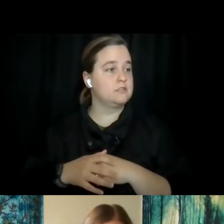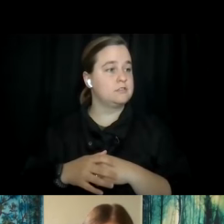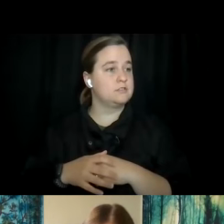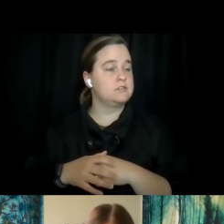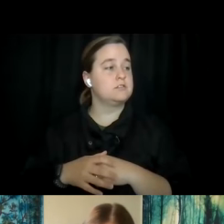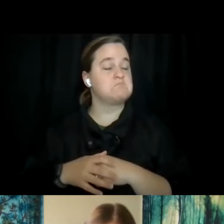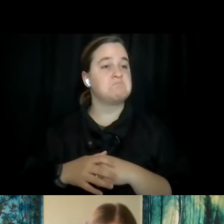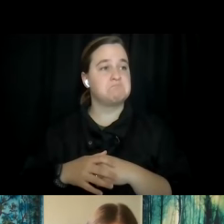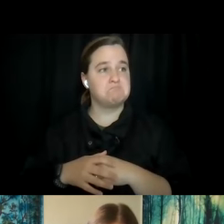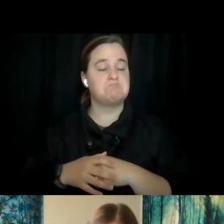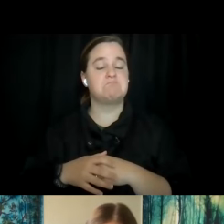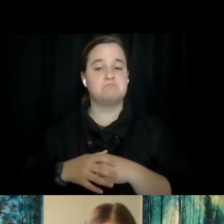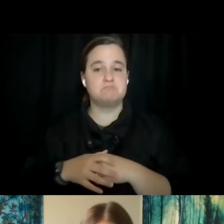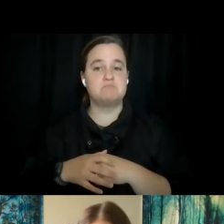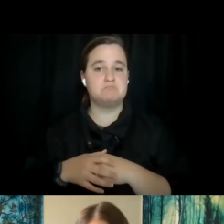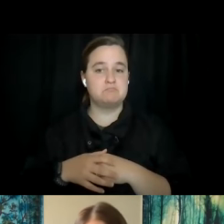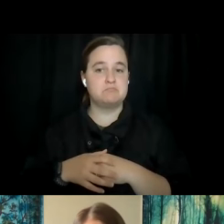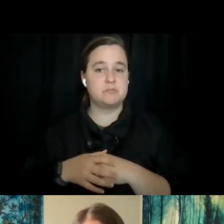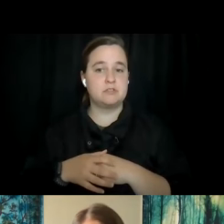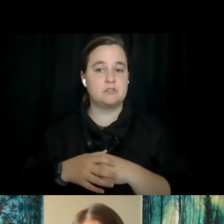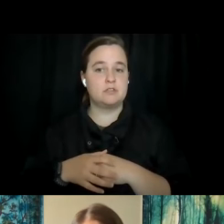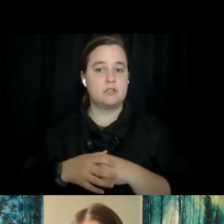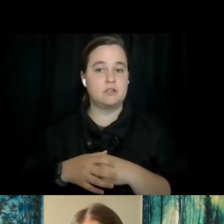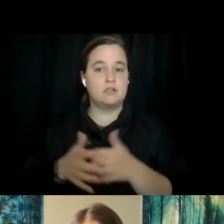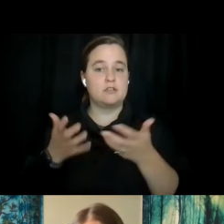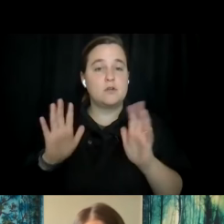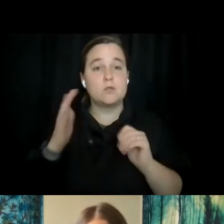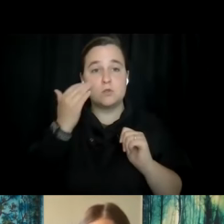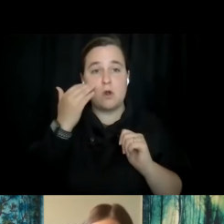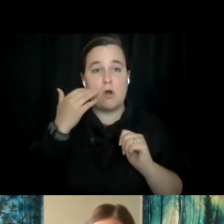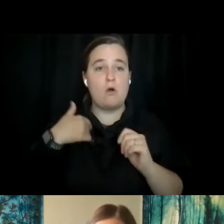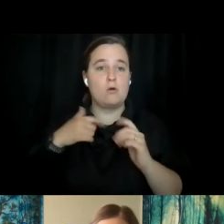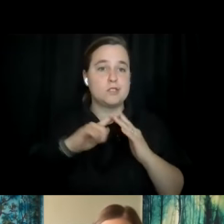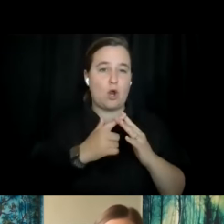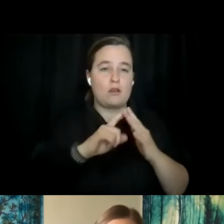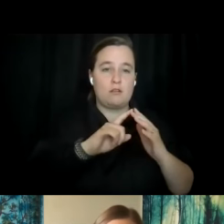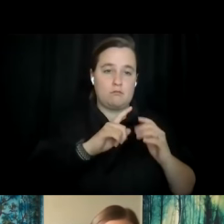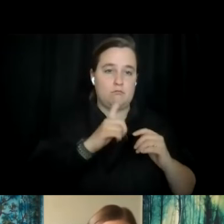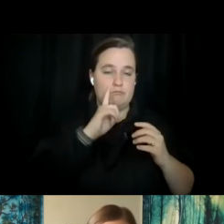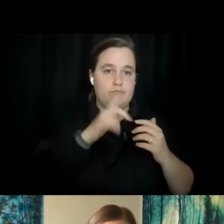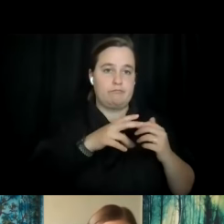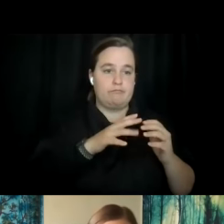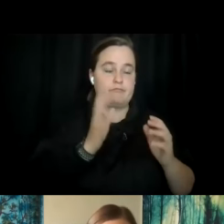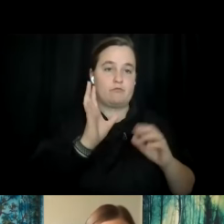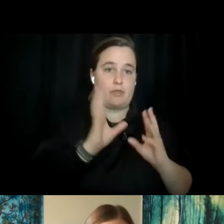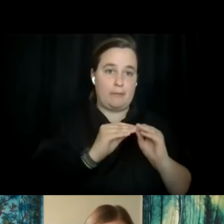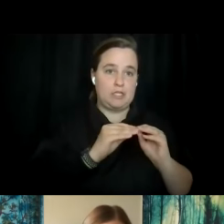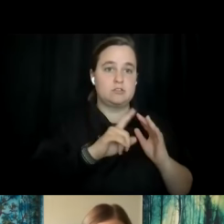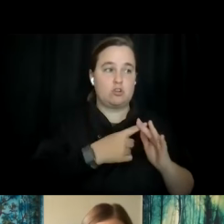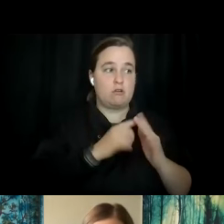knowing that as we kind of practice at the beginning, all of